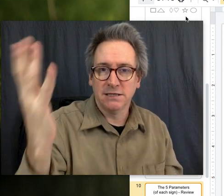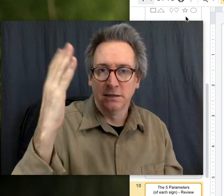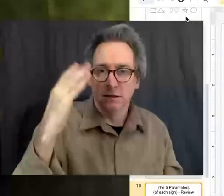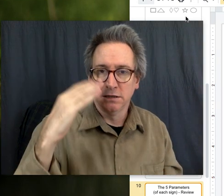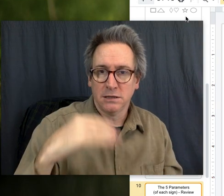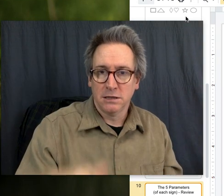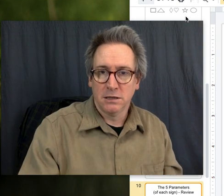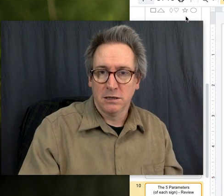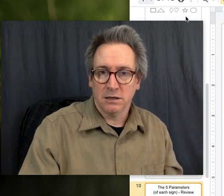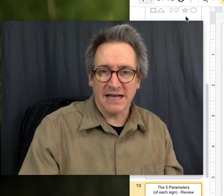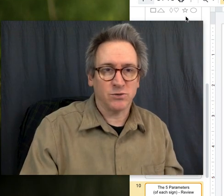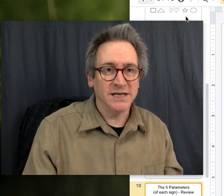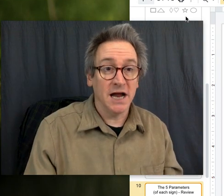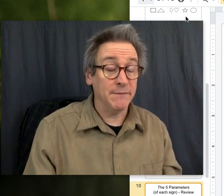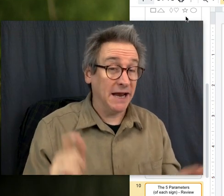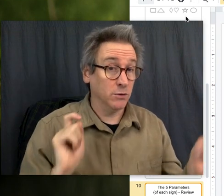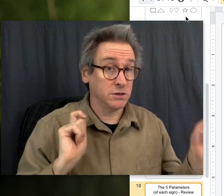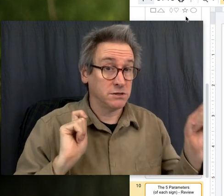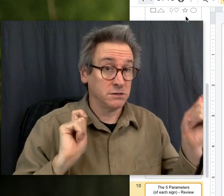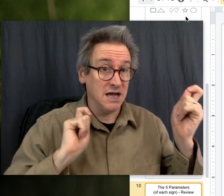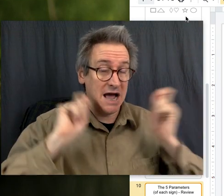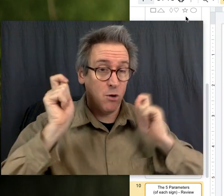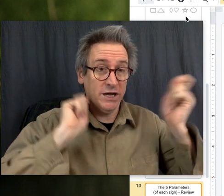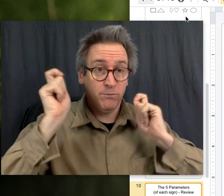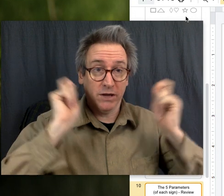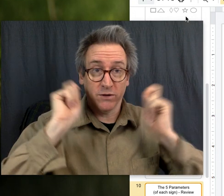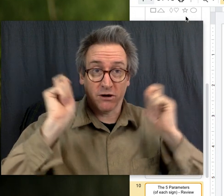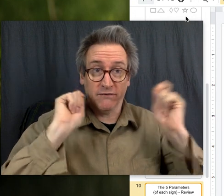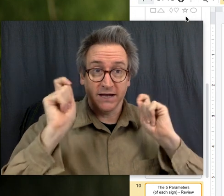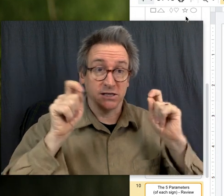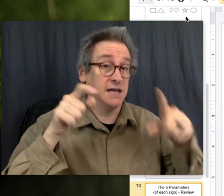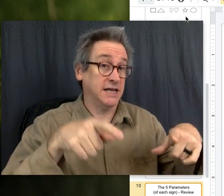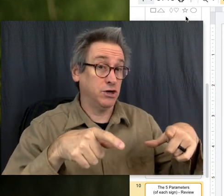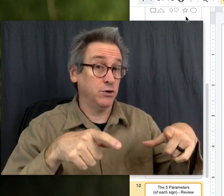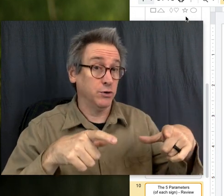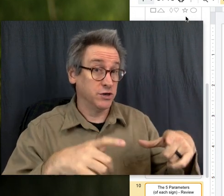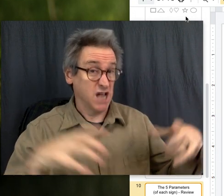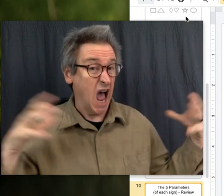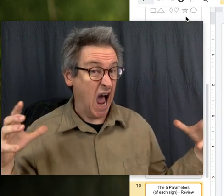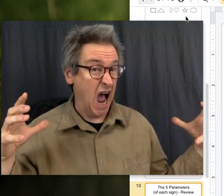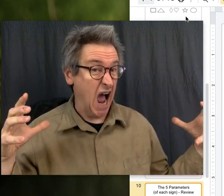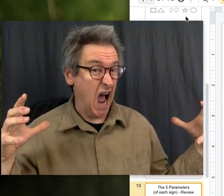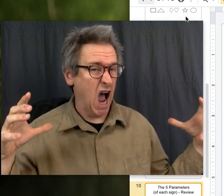And last one is non-manuals. How we play with our face. As I showed you,